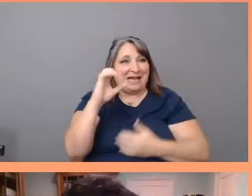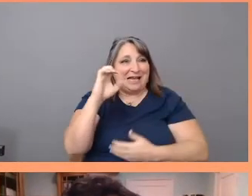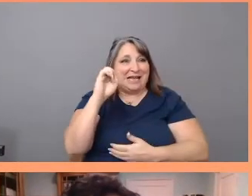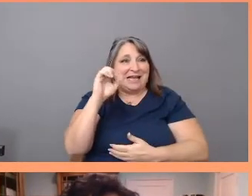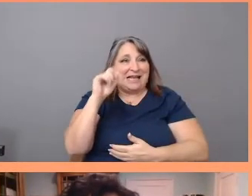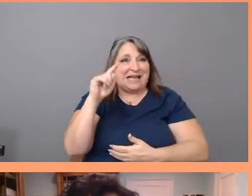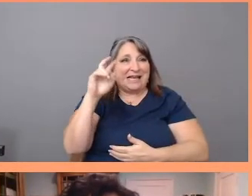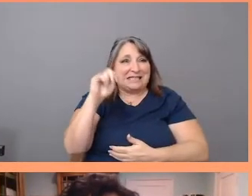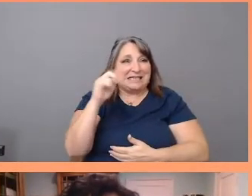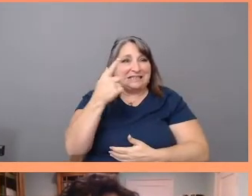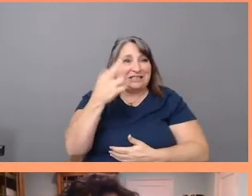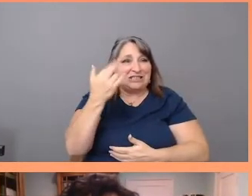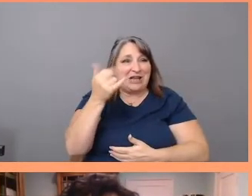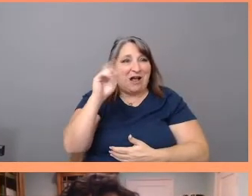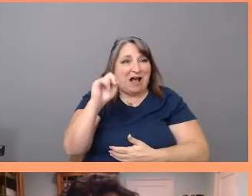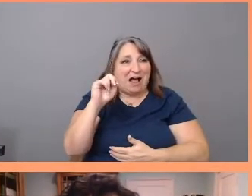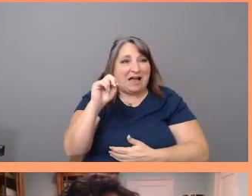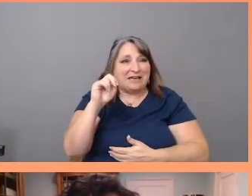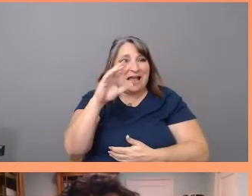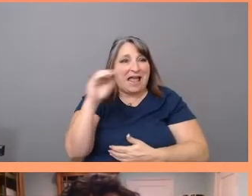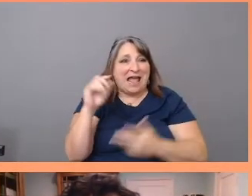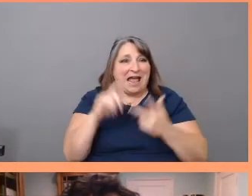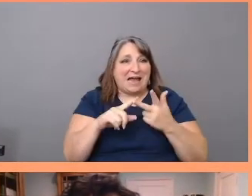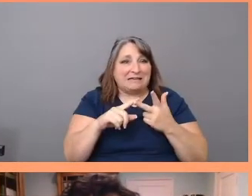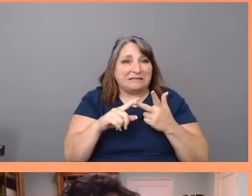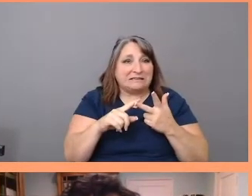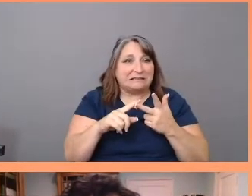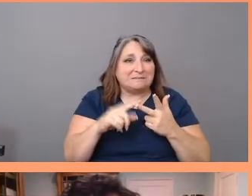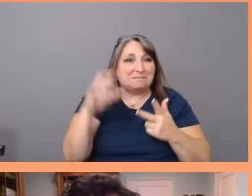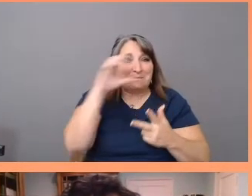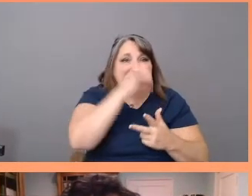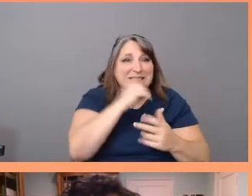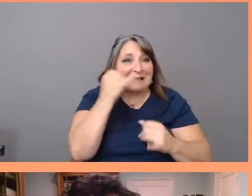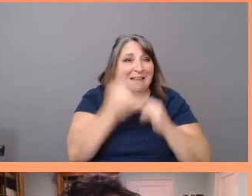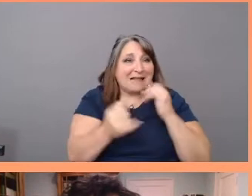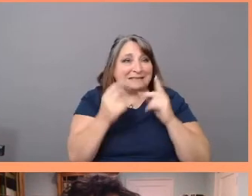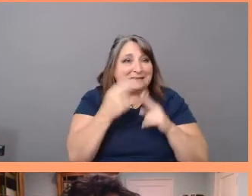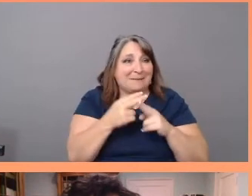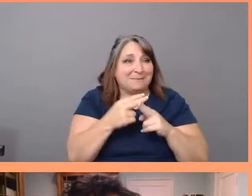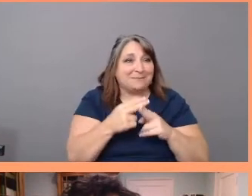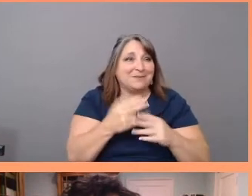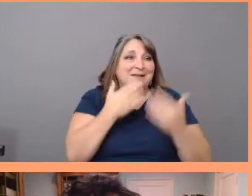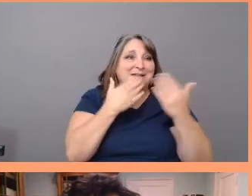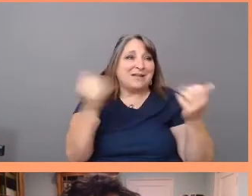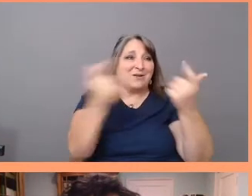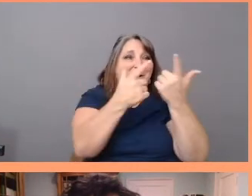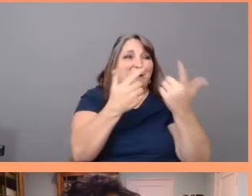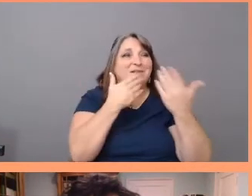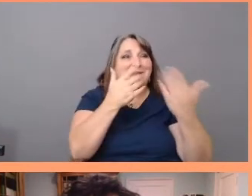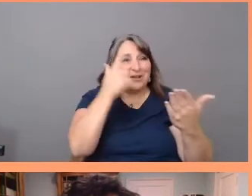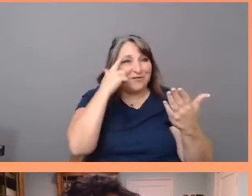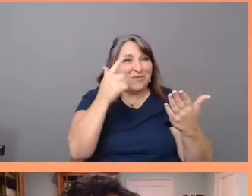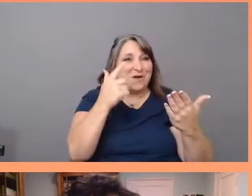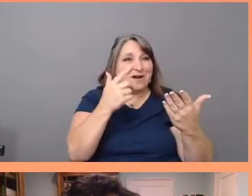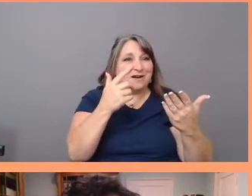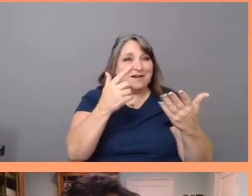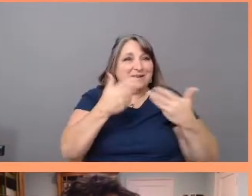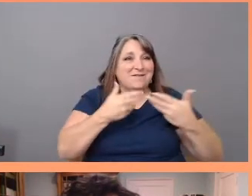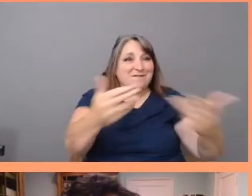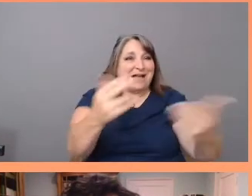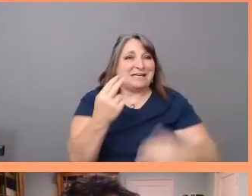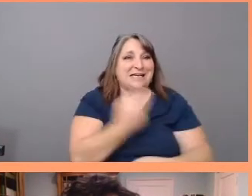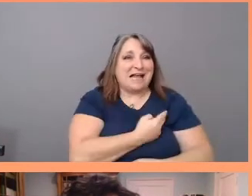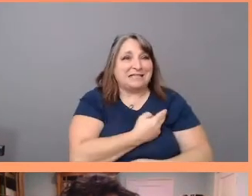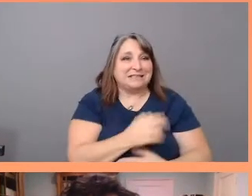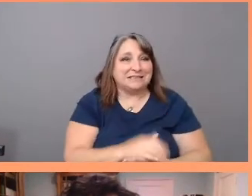Jihan Robinson, and Marjon Saffinia. So thank you all. Thank you so much for having us. I think I am